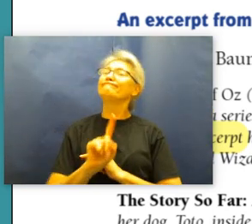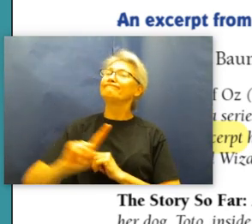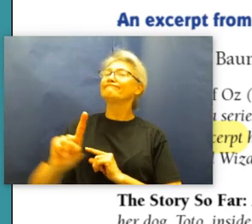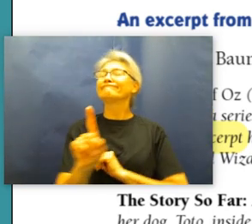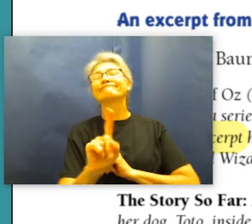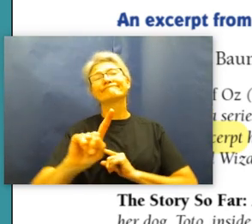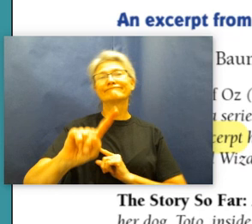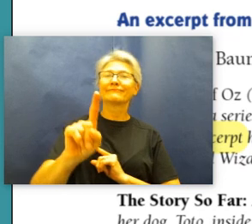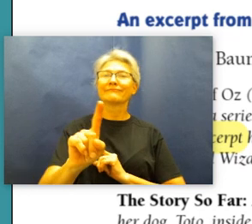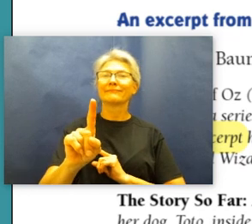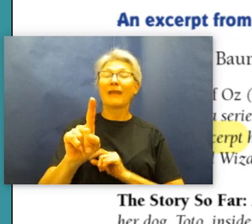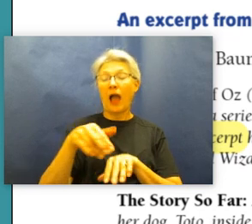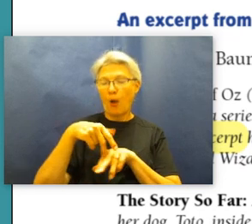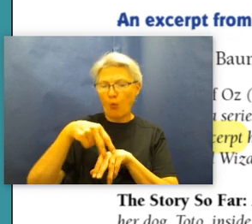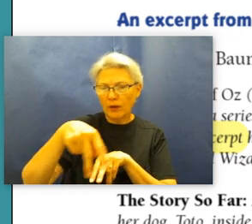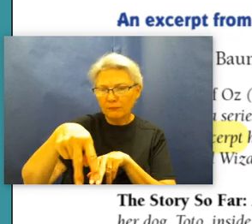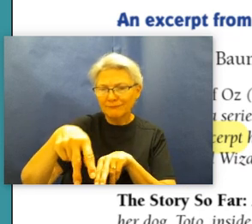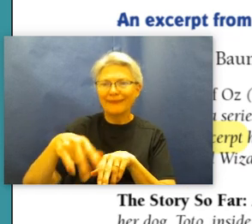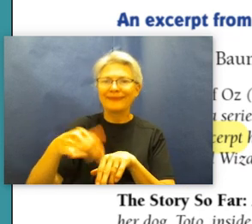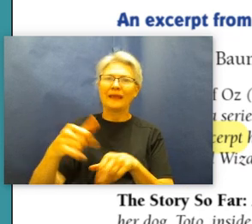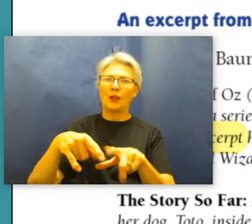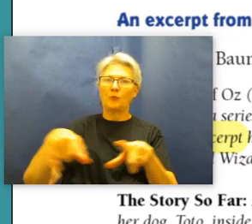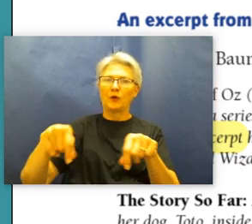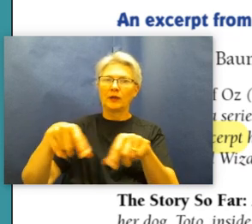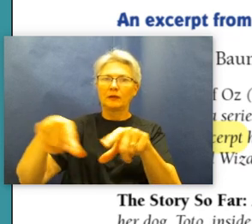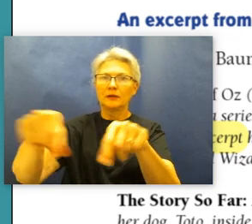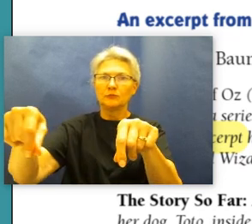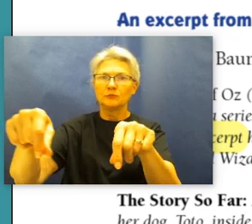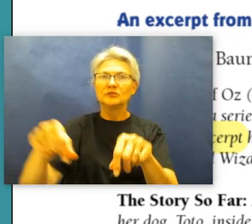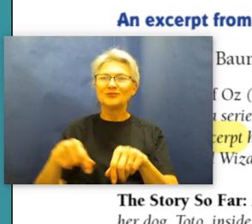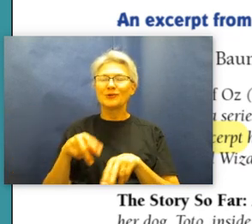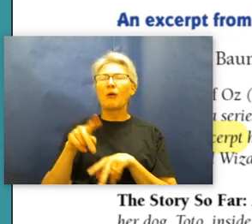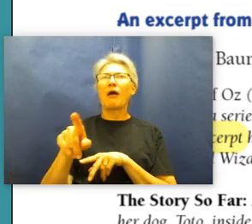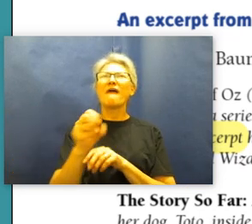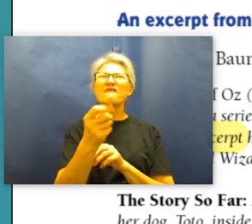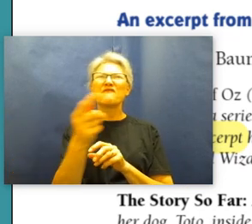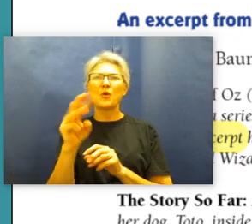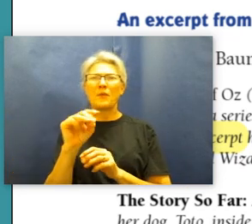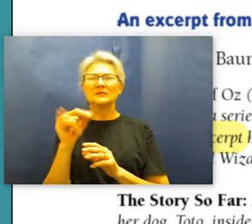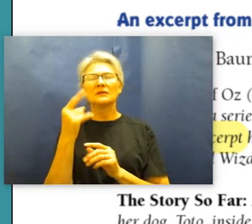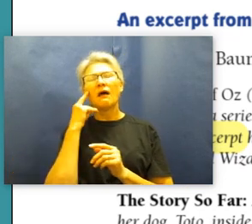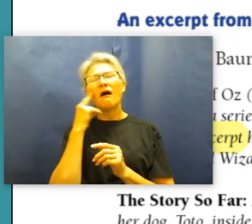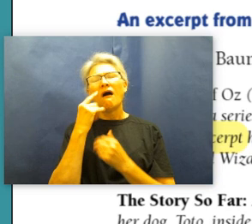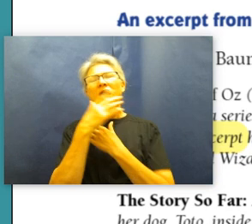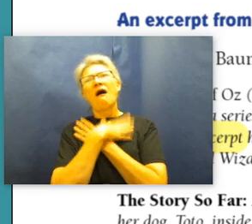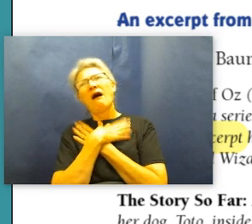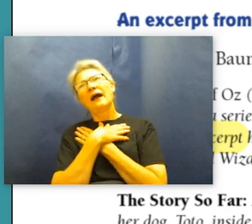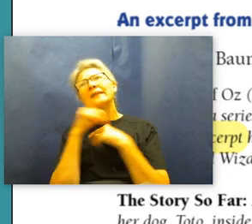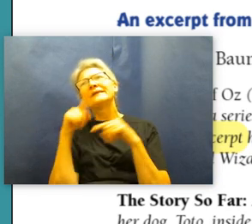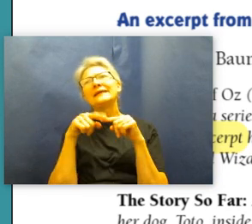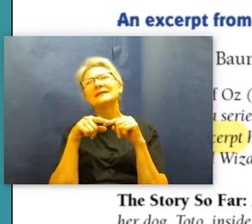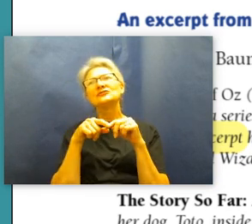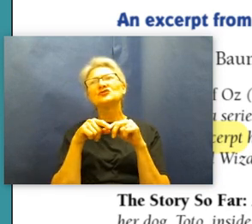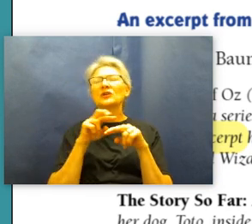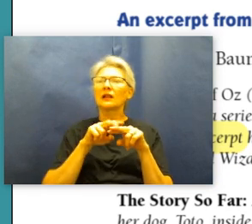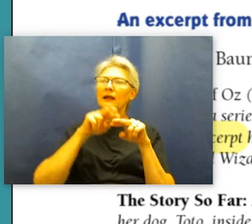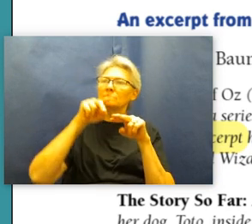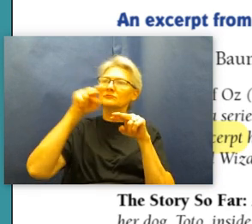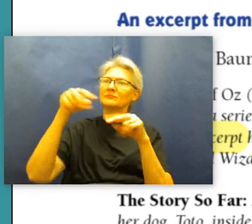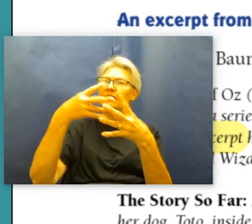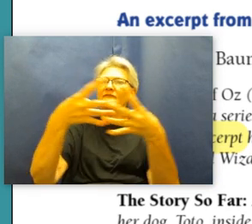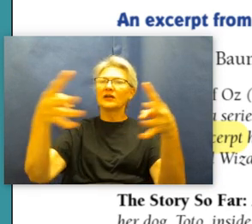road of yellow brick. When she had gone several miles, she thought she would stop to rest, and so she climbed to the top of the